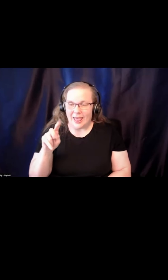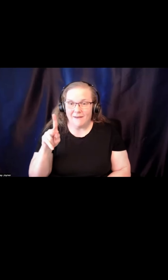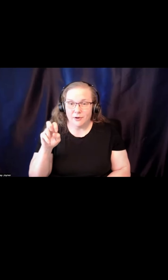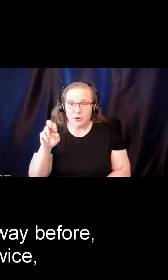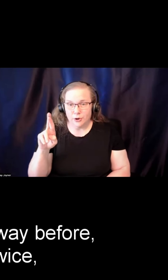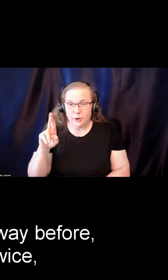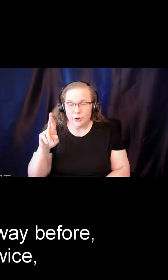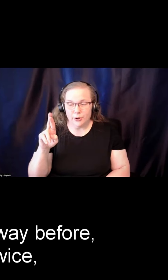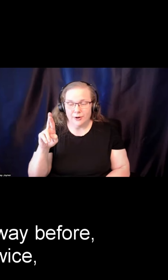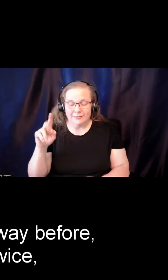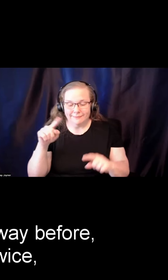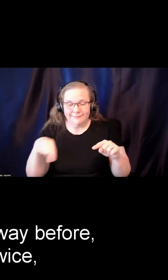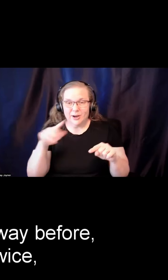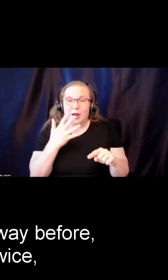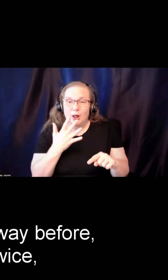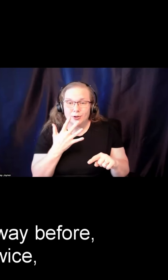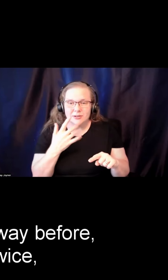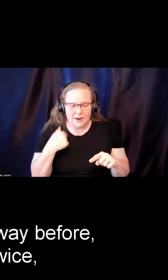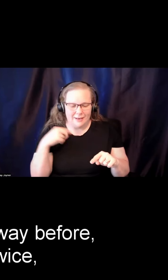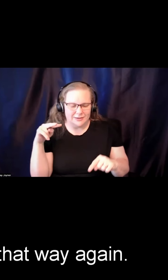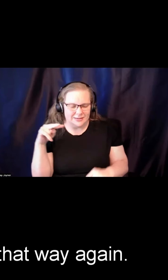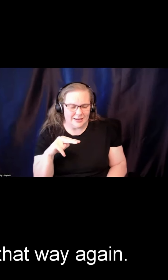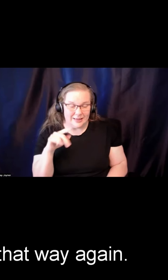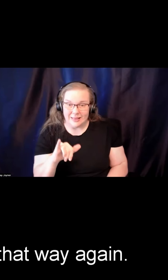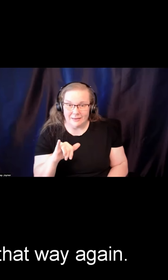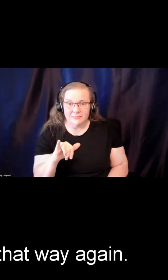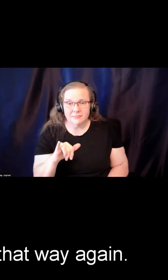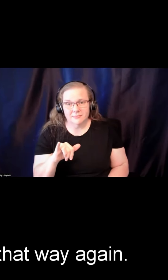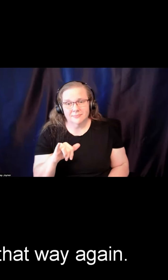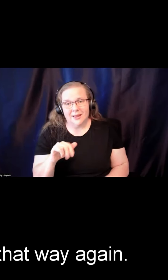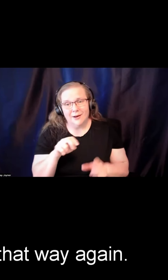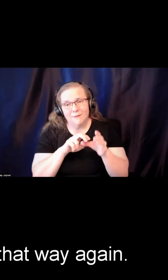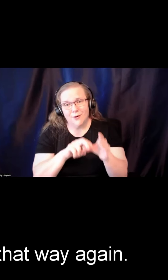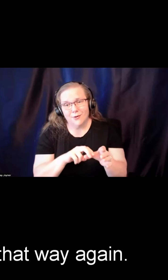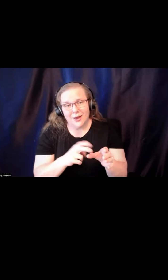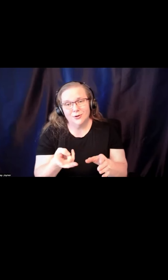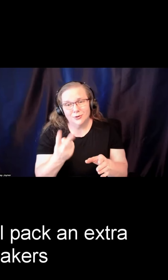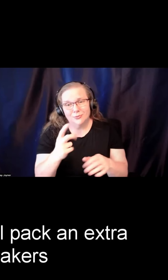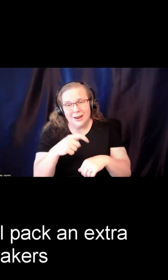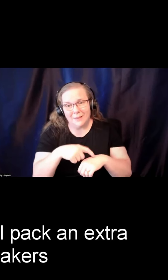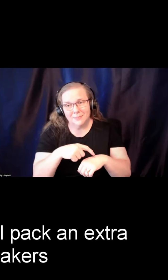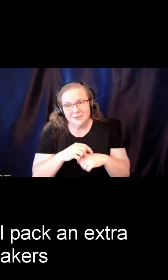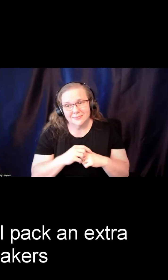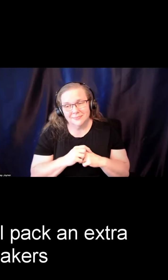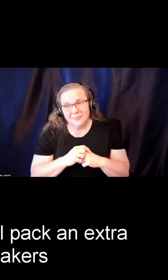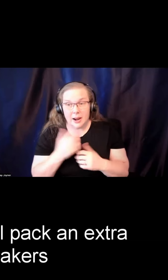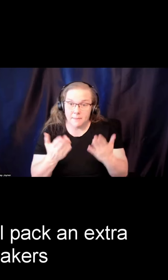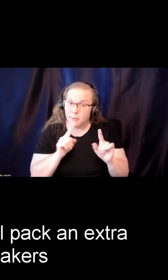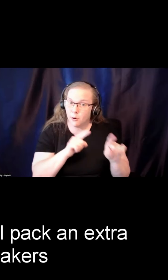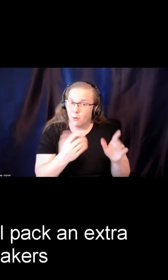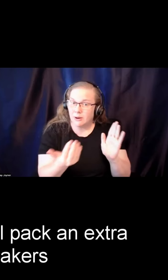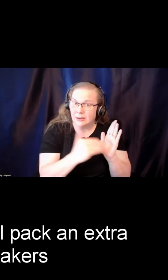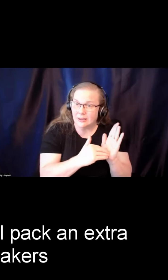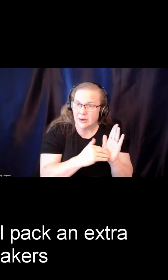traveled. I've rowed that way before, at least twice, and I may well row that way again. And when I do, I